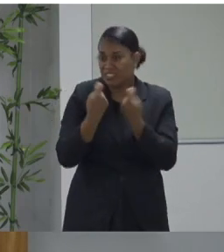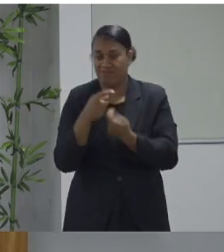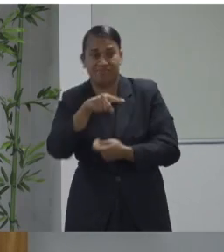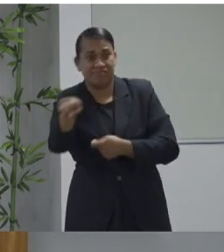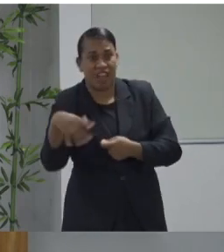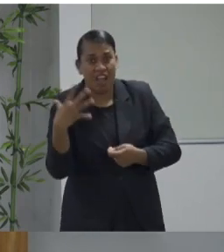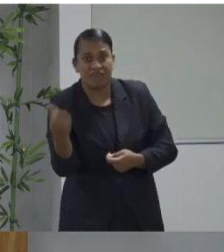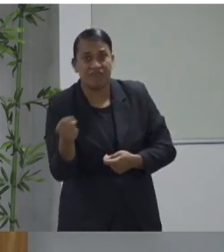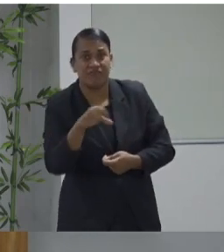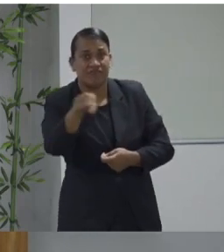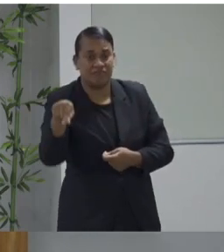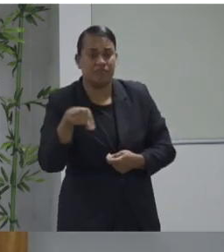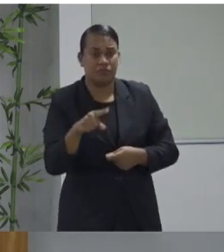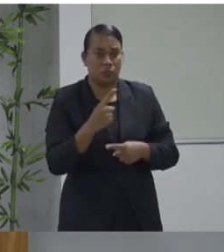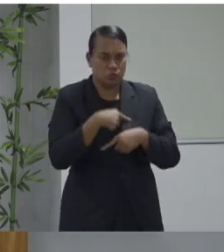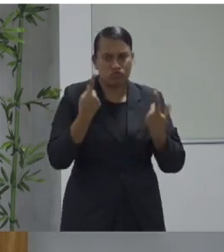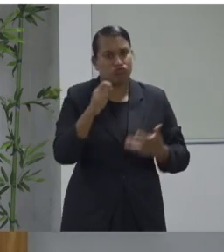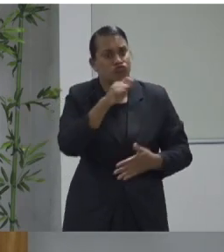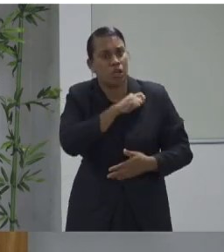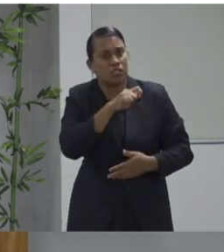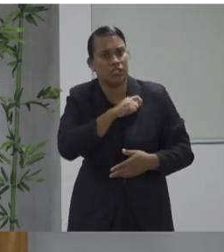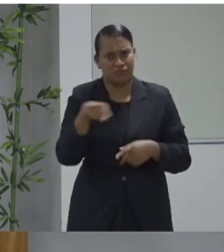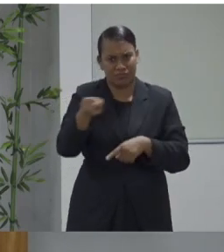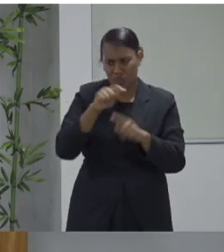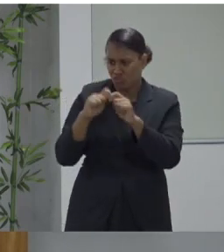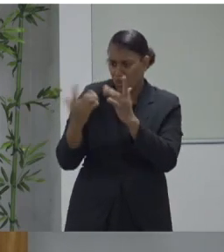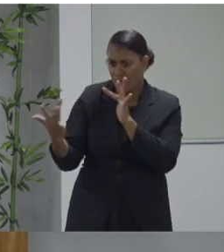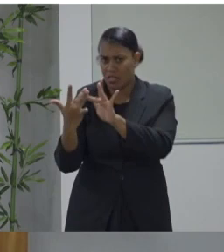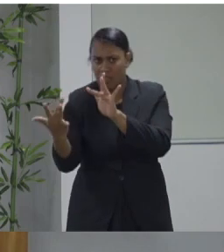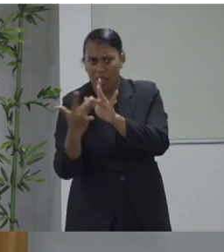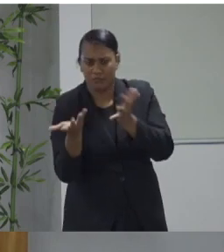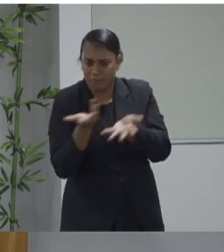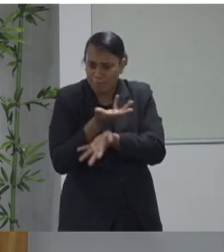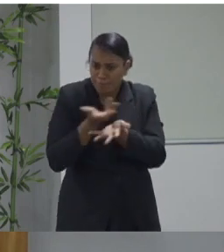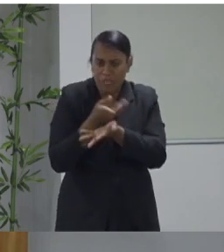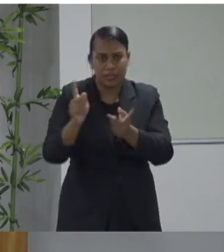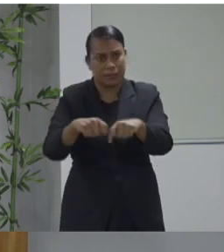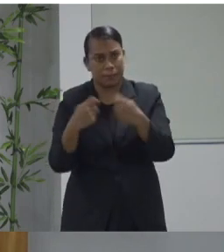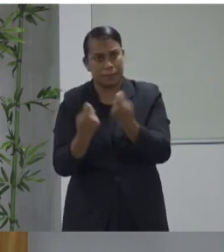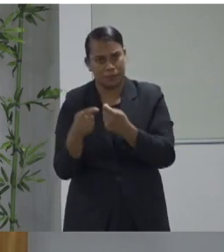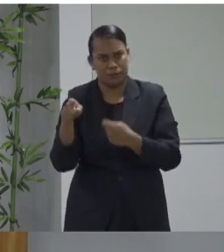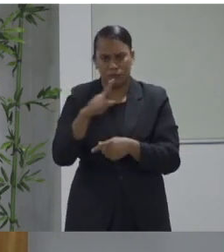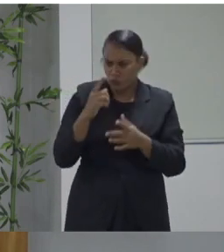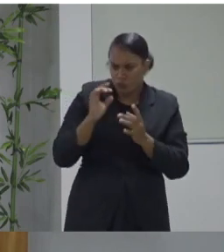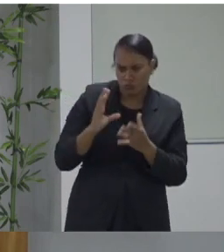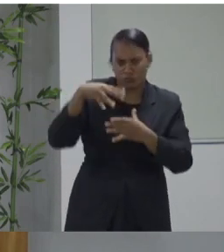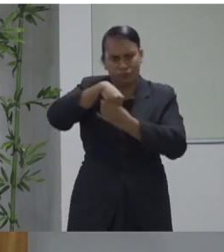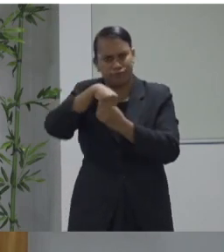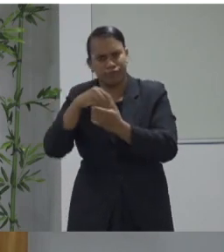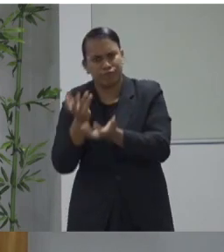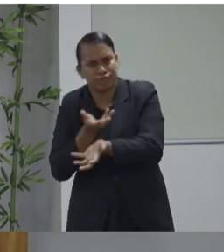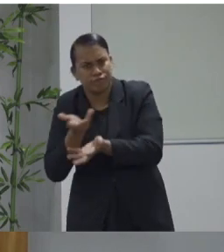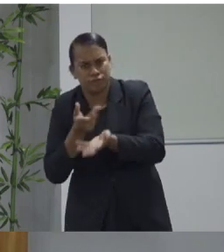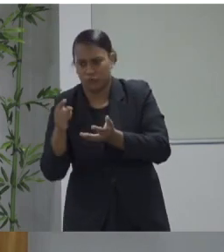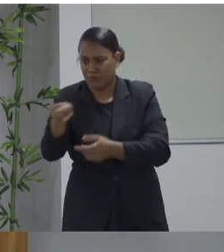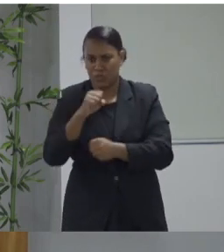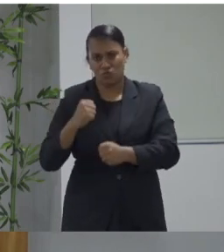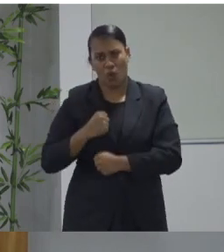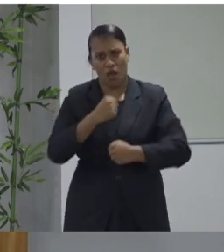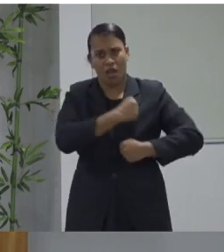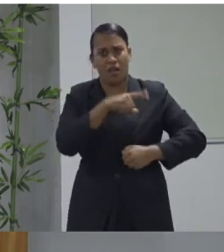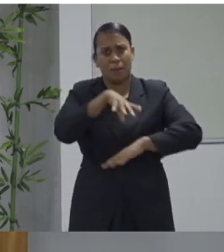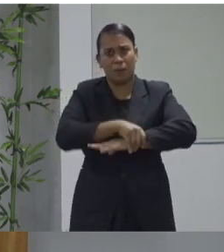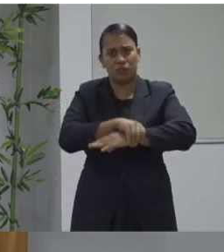also our quarantine enforcement teams, in which we involve the discipline forces, are moving very actively on the ground to